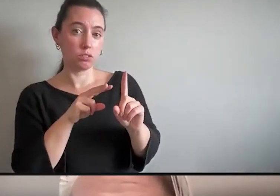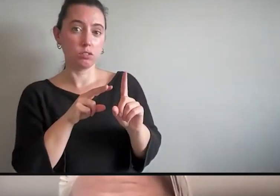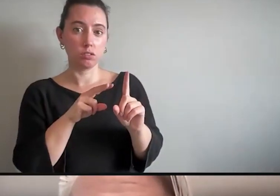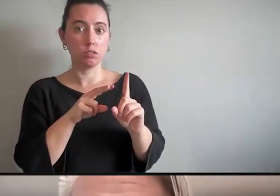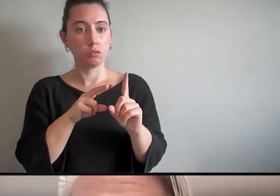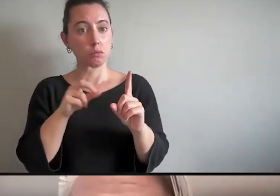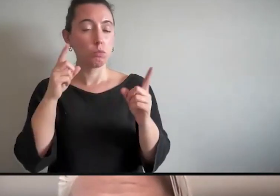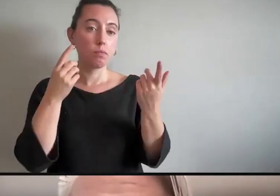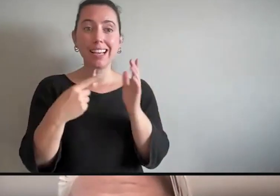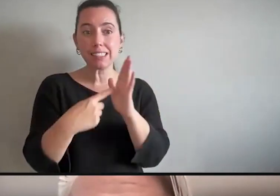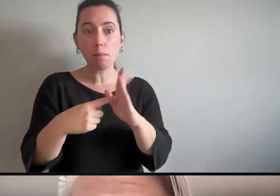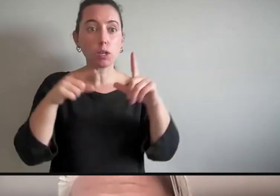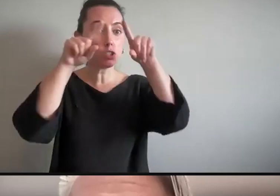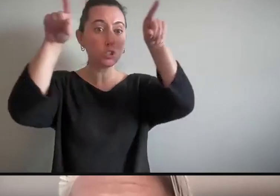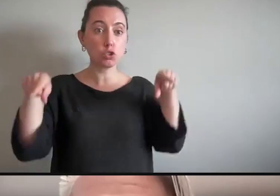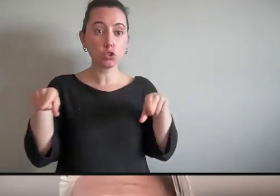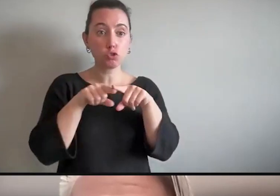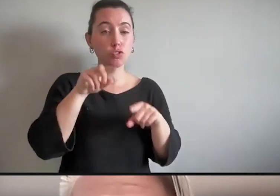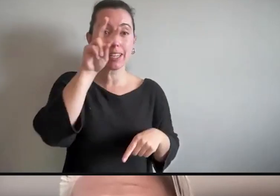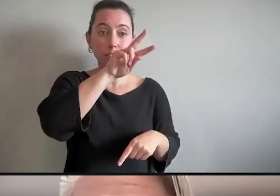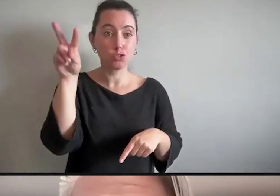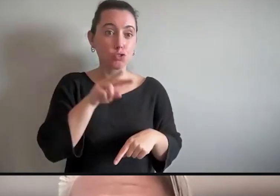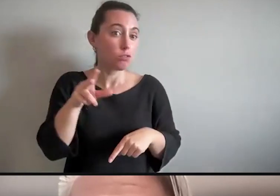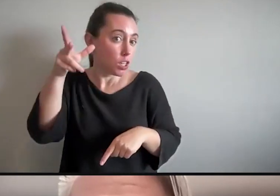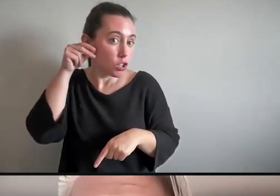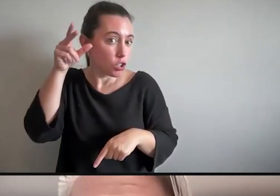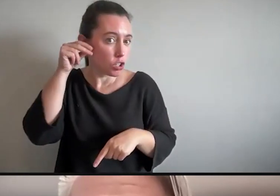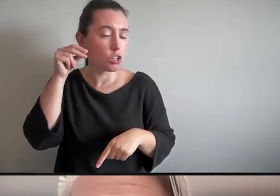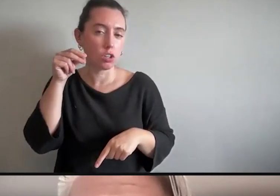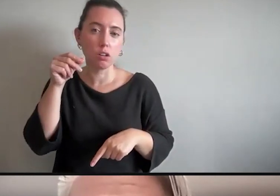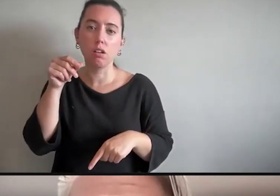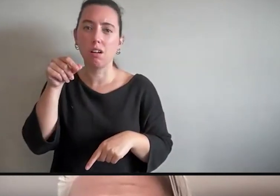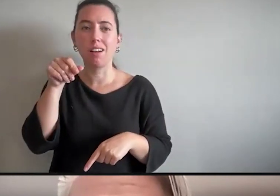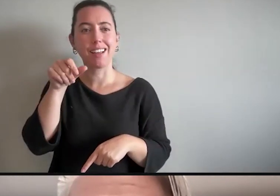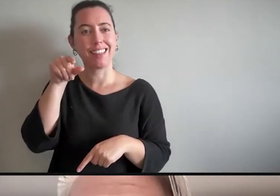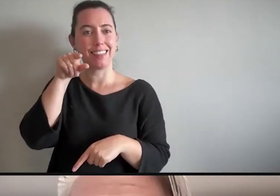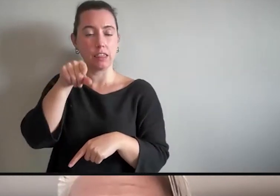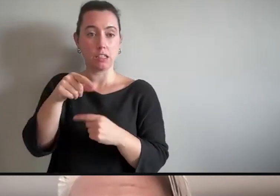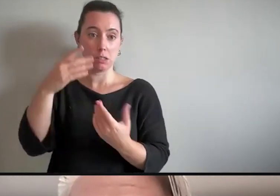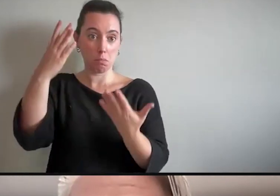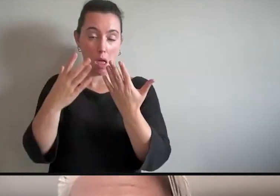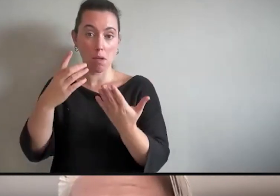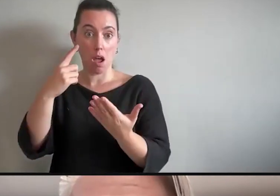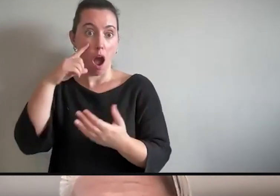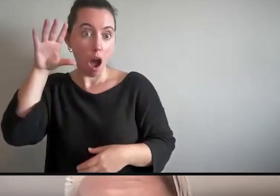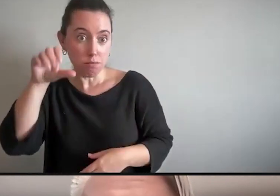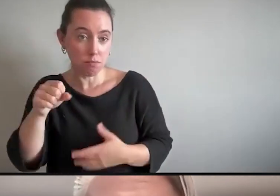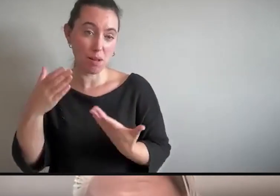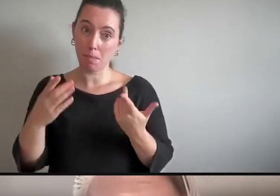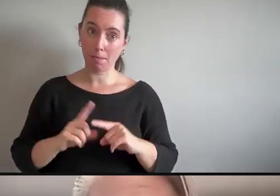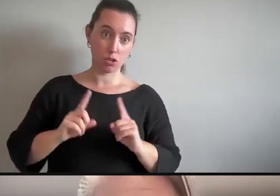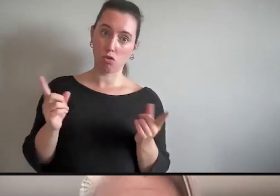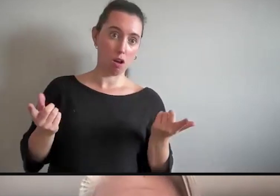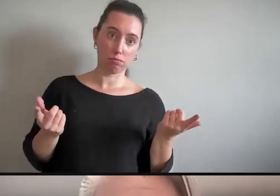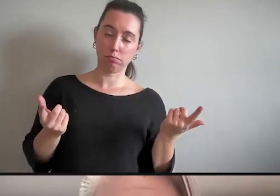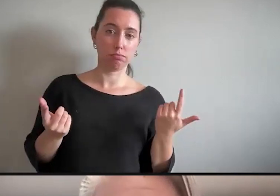screen readers, that is in itself a very small group, would even kind of notice if you do this or if you don't. I mean, it's getting better, but it's really,